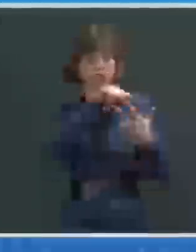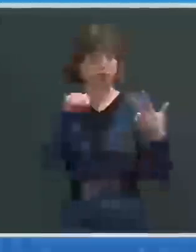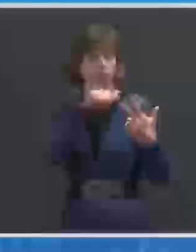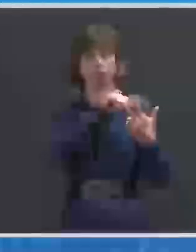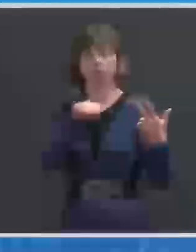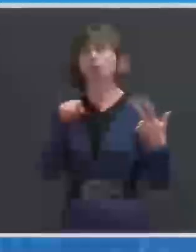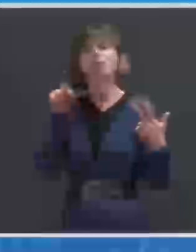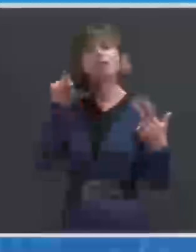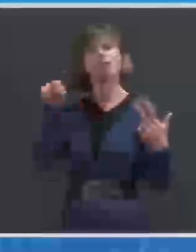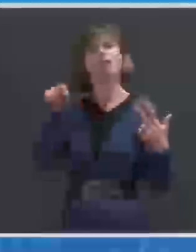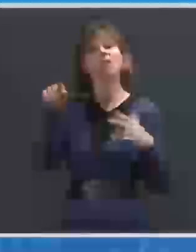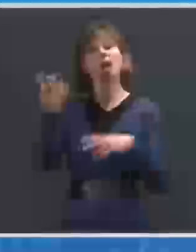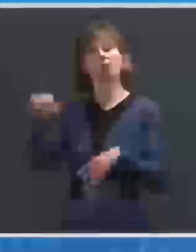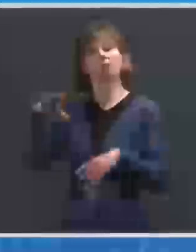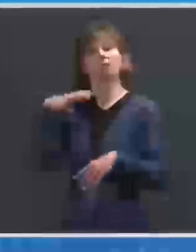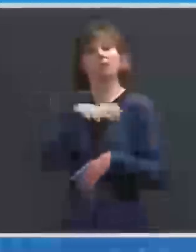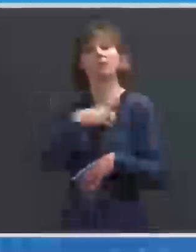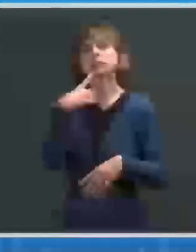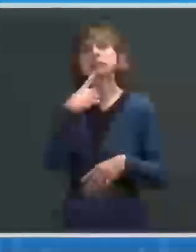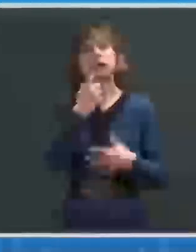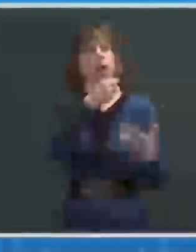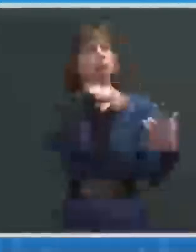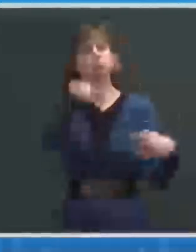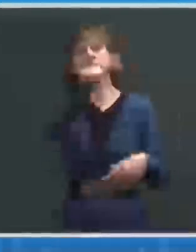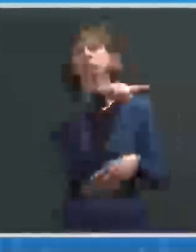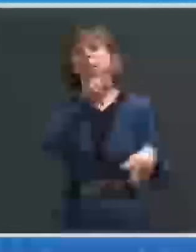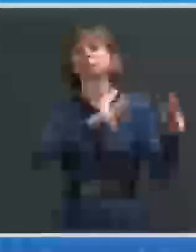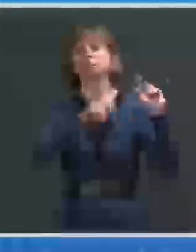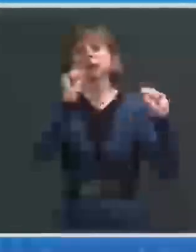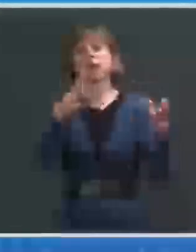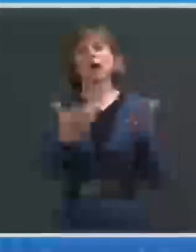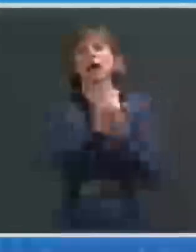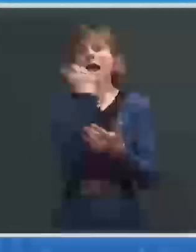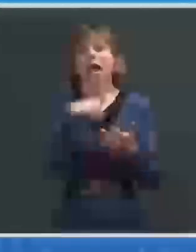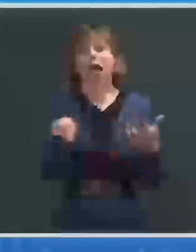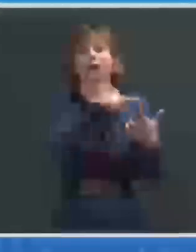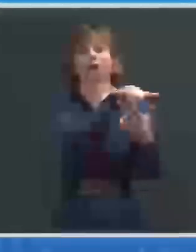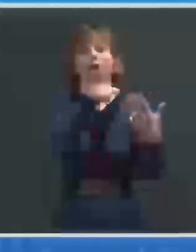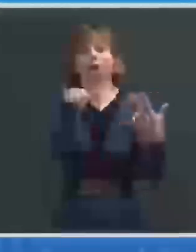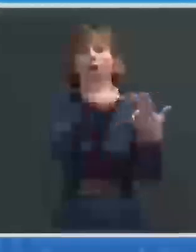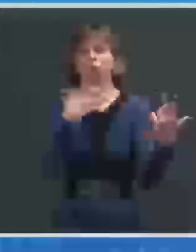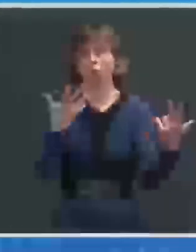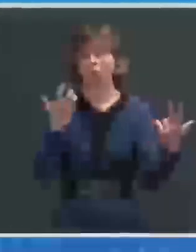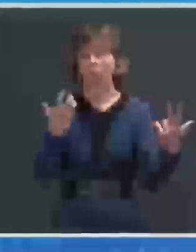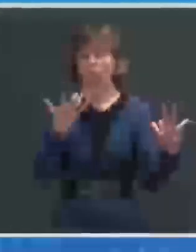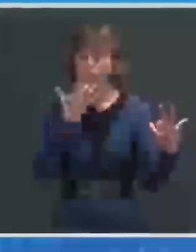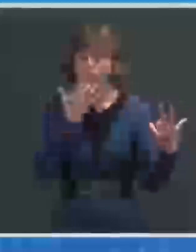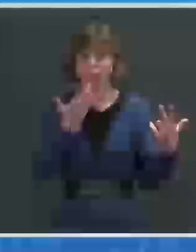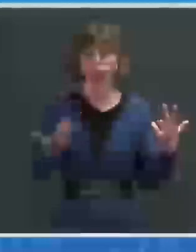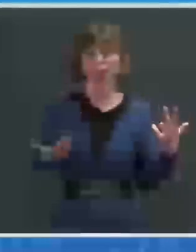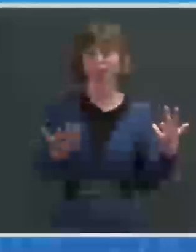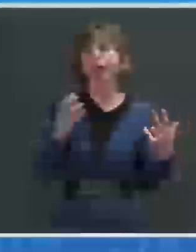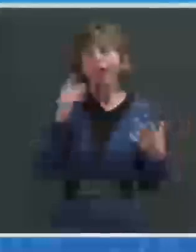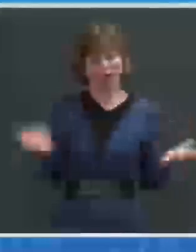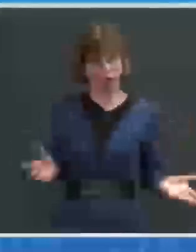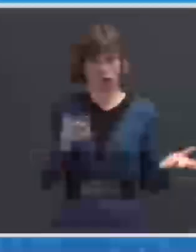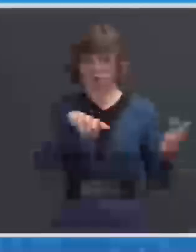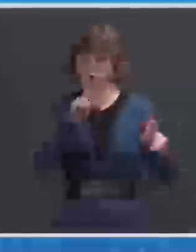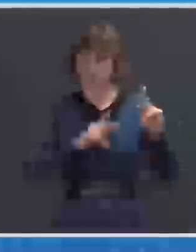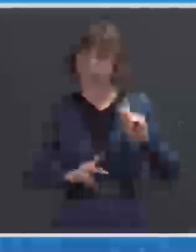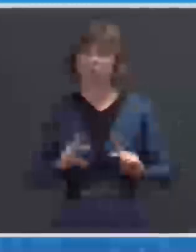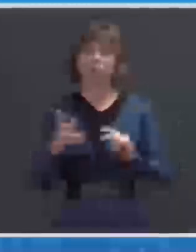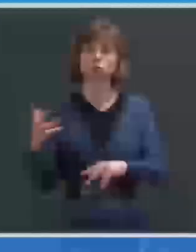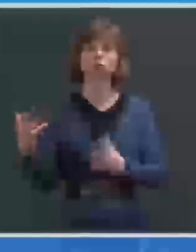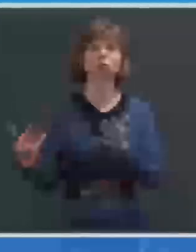they recommend that individuals can get any of the ACIP recommended COVID-19 vaccines, and they encourage individuals to receive